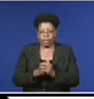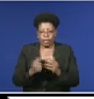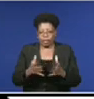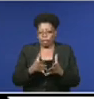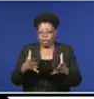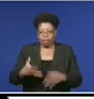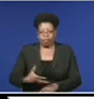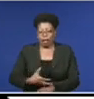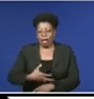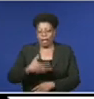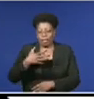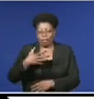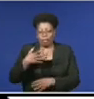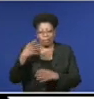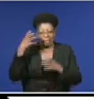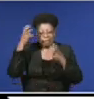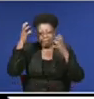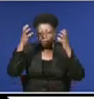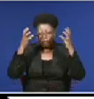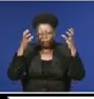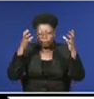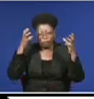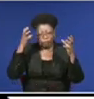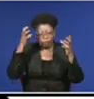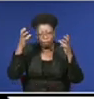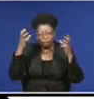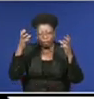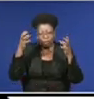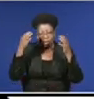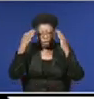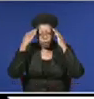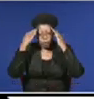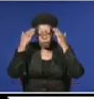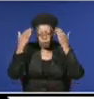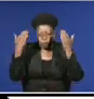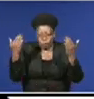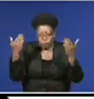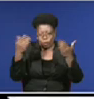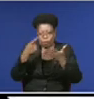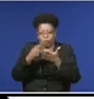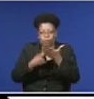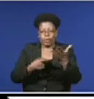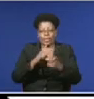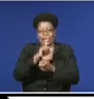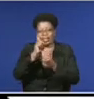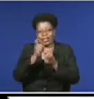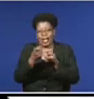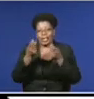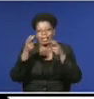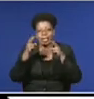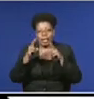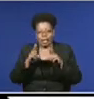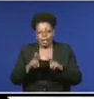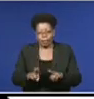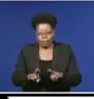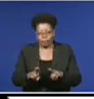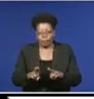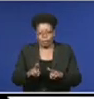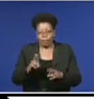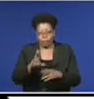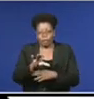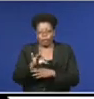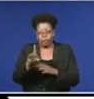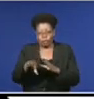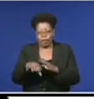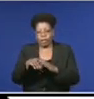anger, confusion, because we still don't know exactly what happened, but we hope to get to the bottom of it